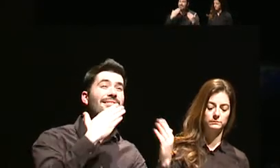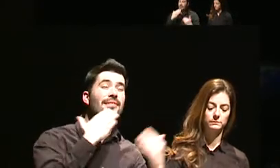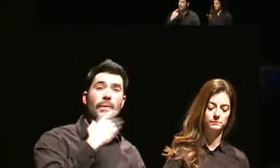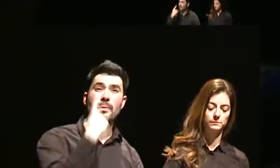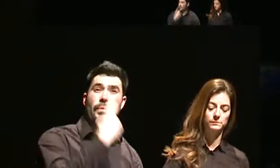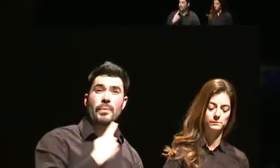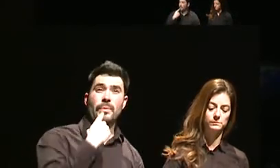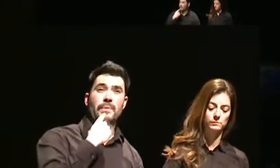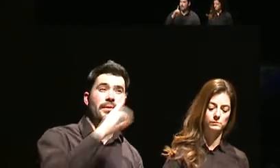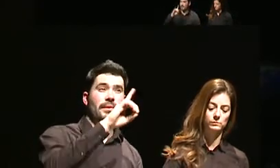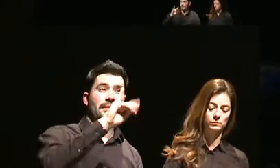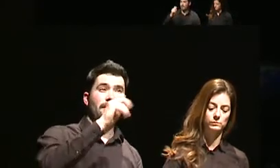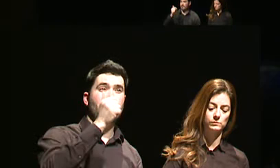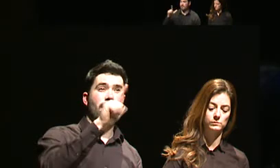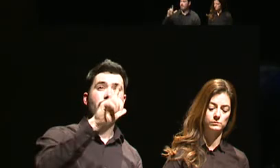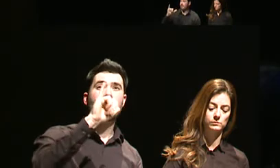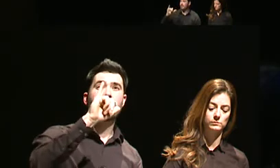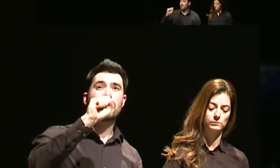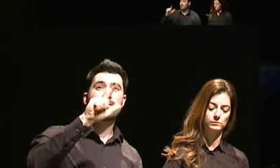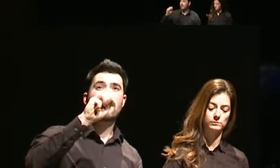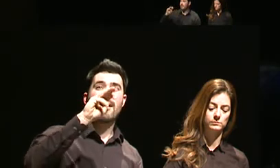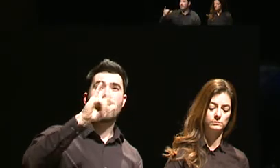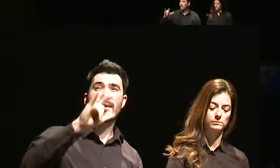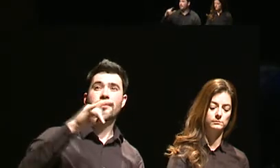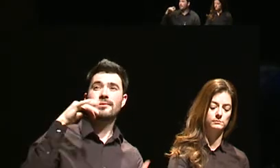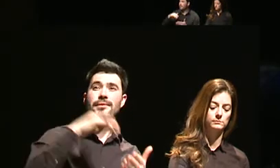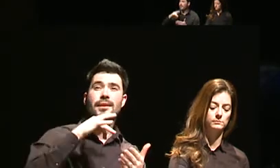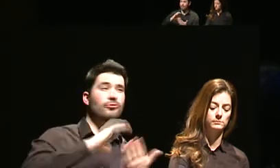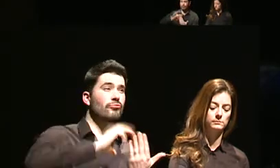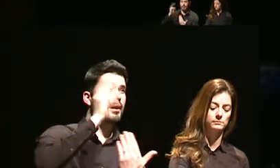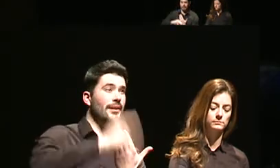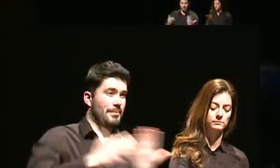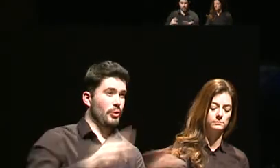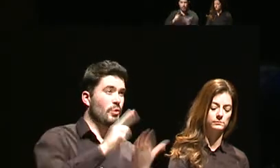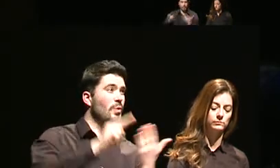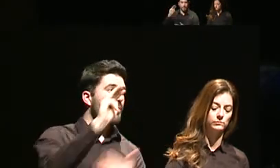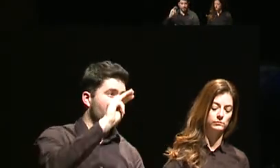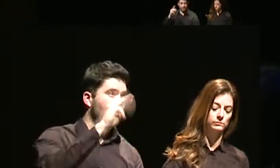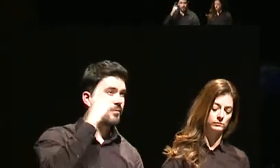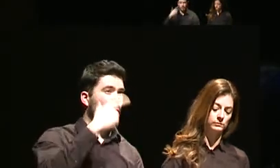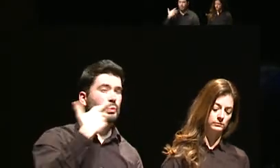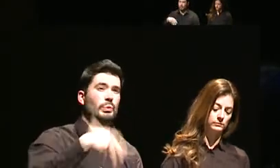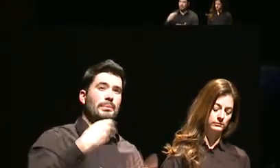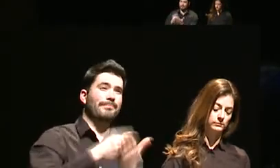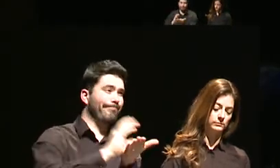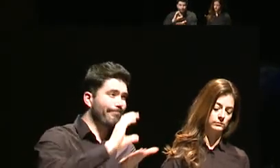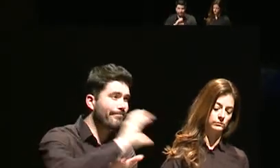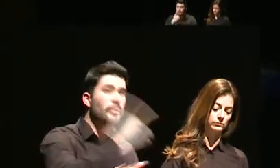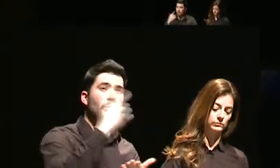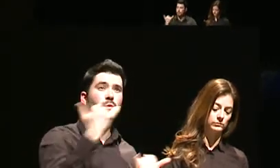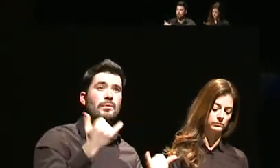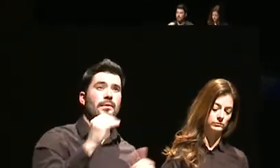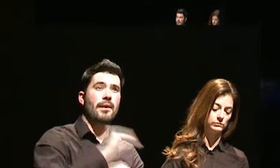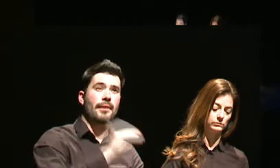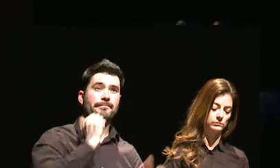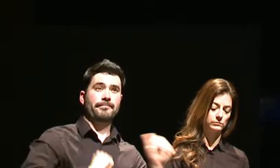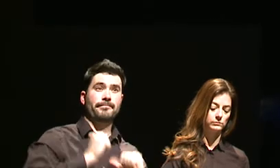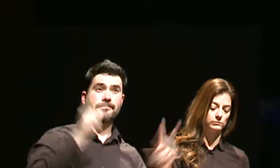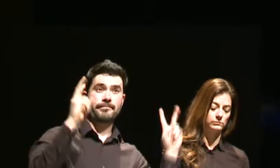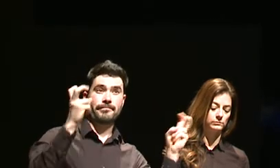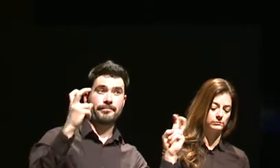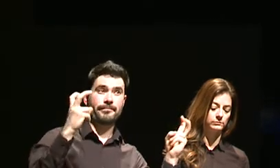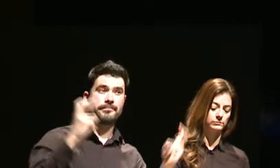Islamic Studies curriculum at the University of Michigan for their generous support of this evening's performance of Beyond